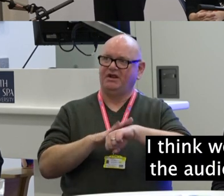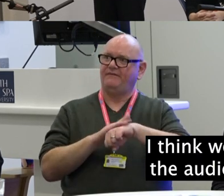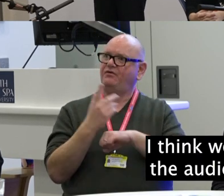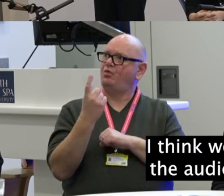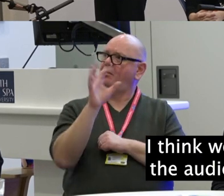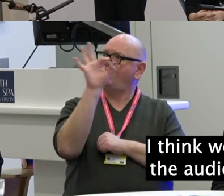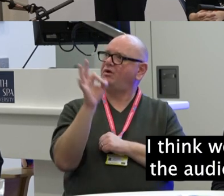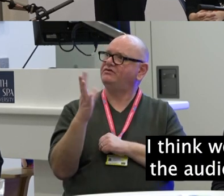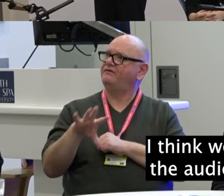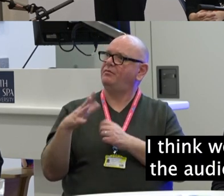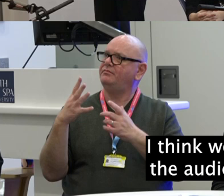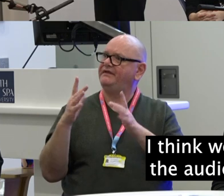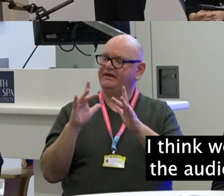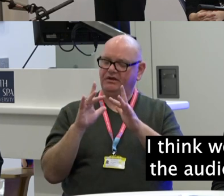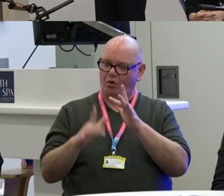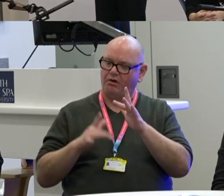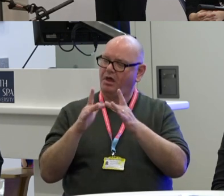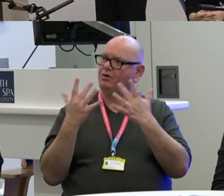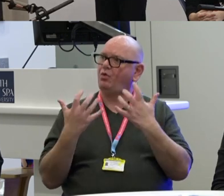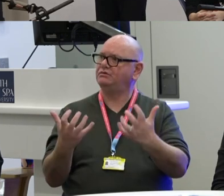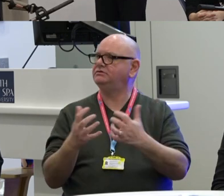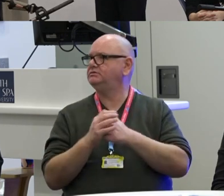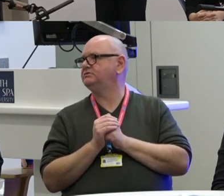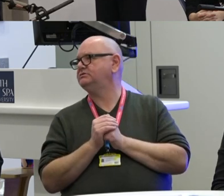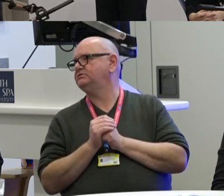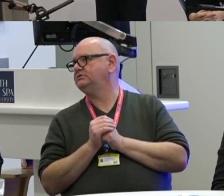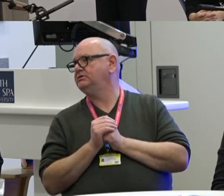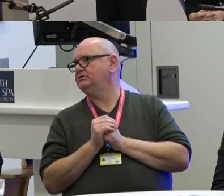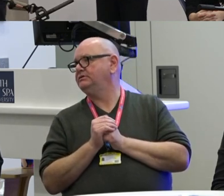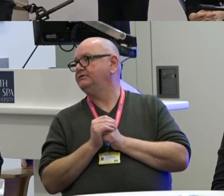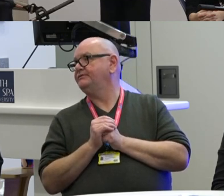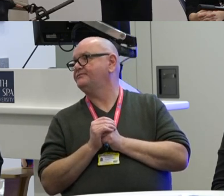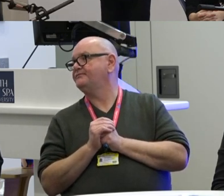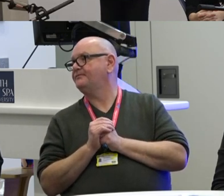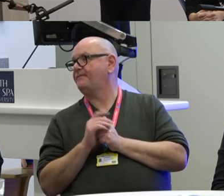audience, from the virtual audience. No?